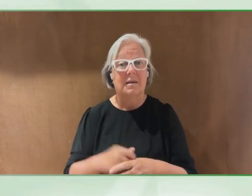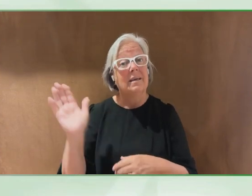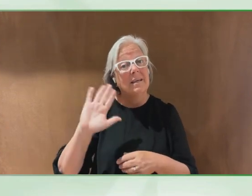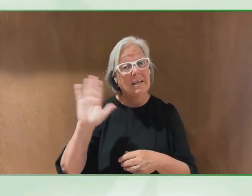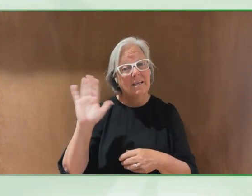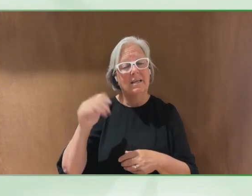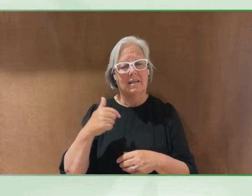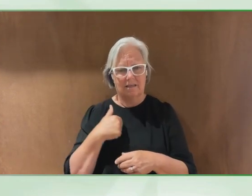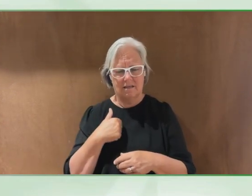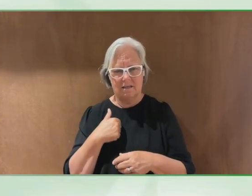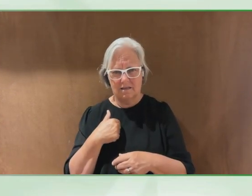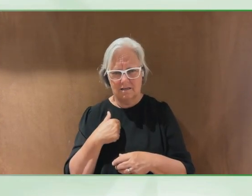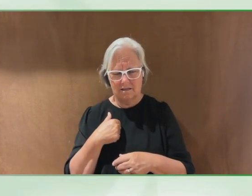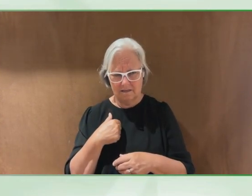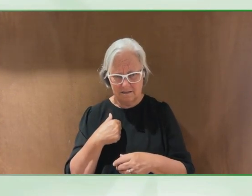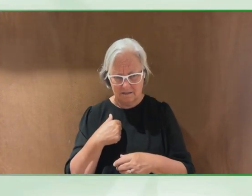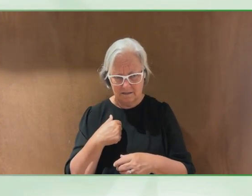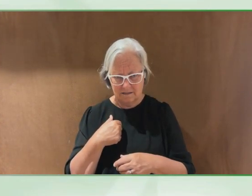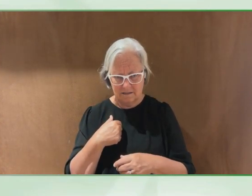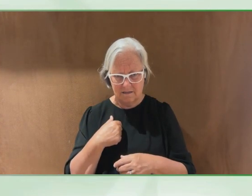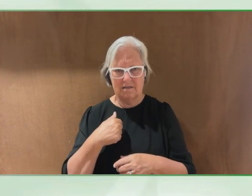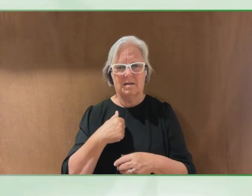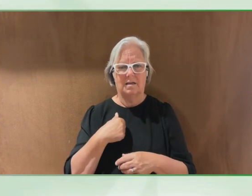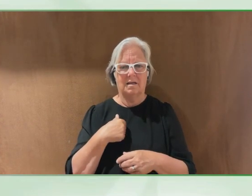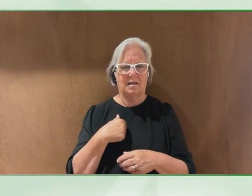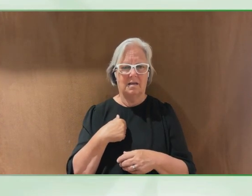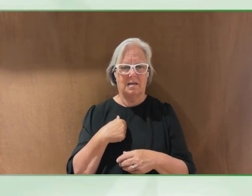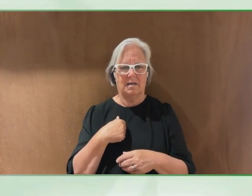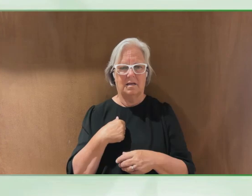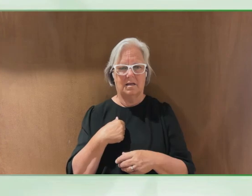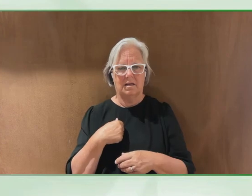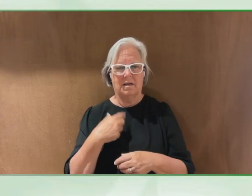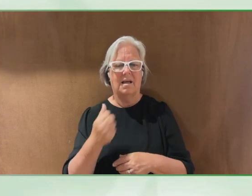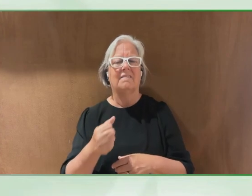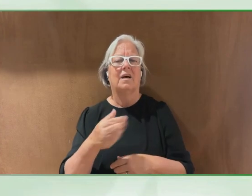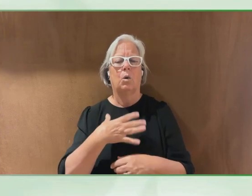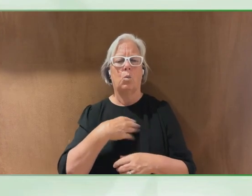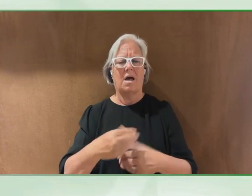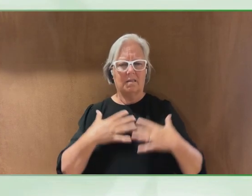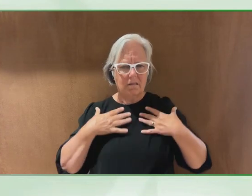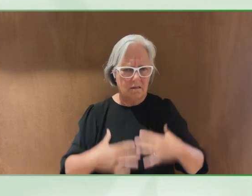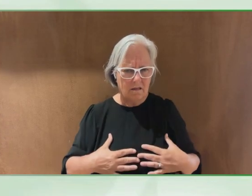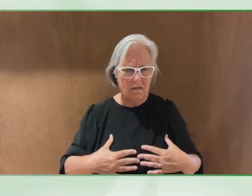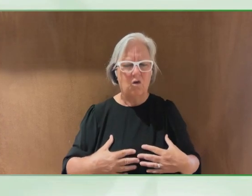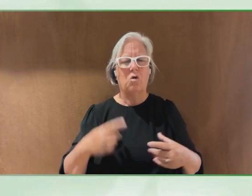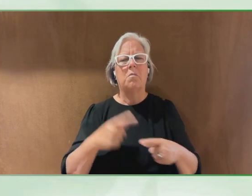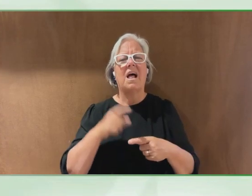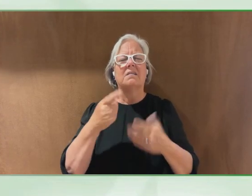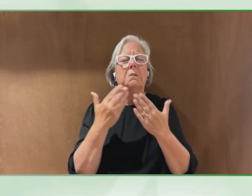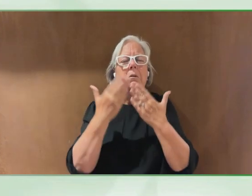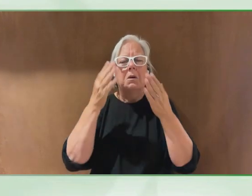shirt and grey trousers, and I wear glasses. One area that I think could be improved on is employers being trained